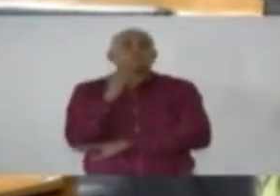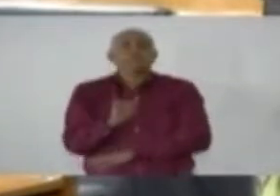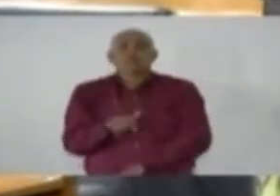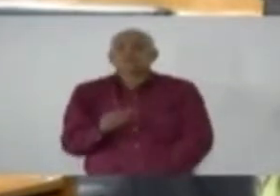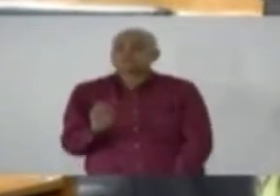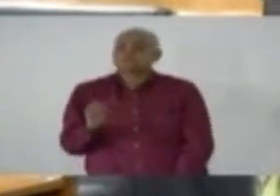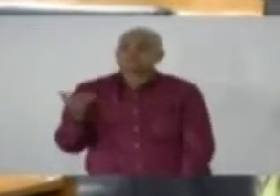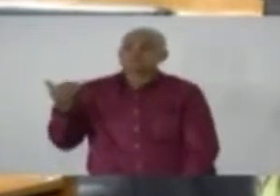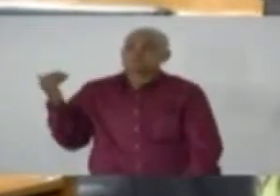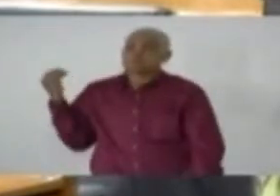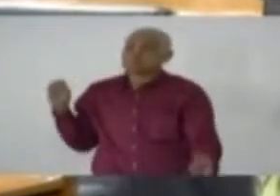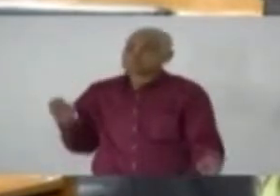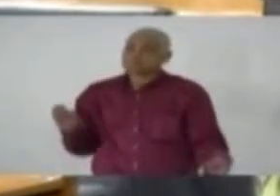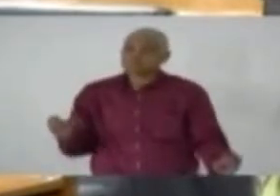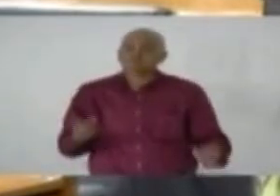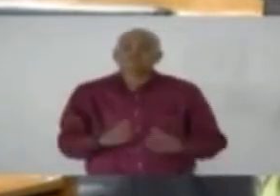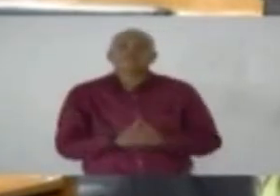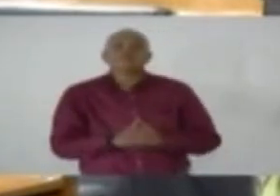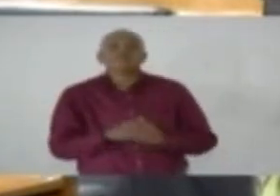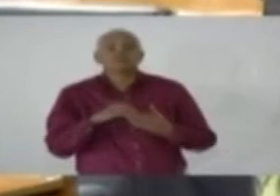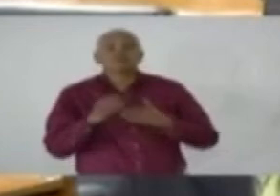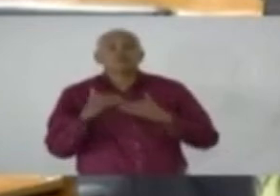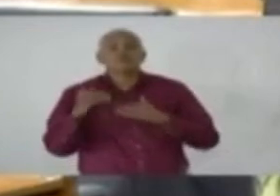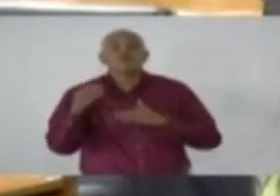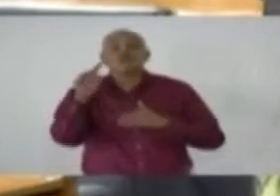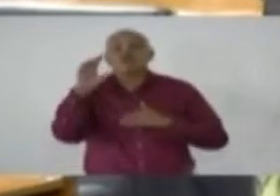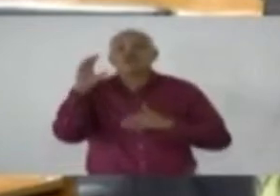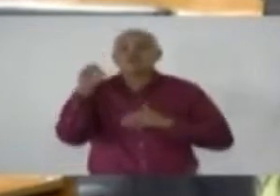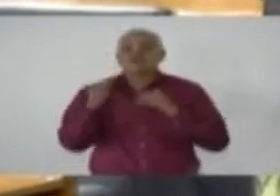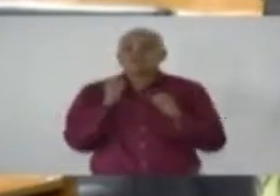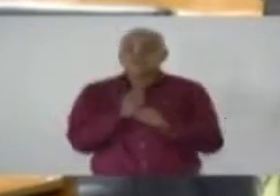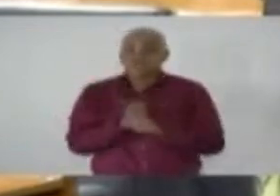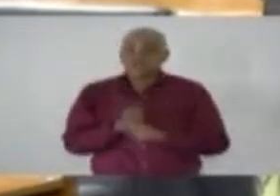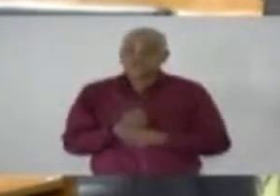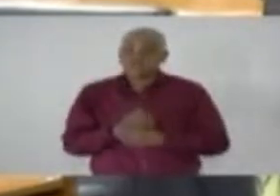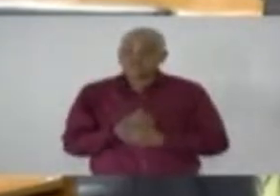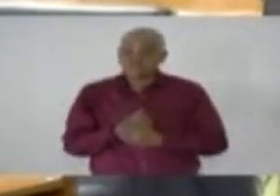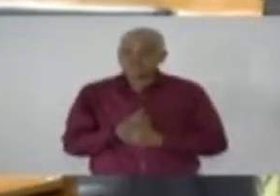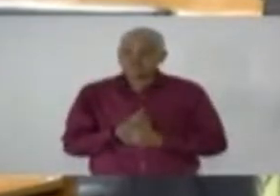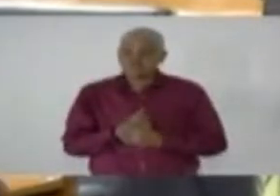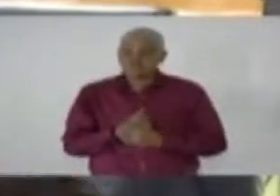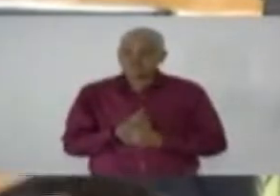experienced in over 100 years. This thing isn't working, I don't think.